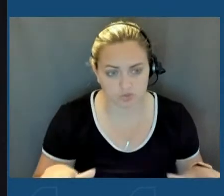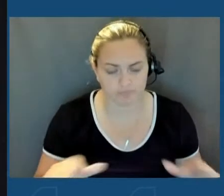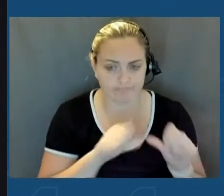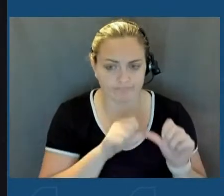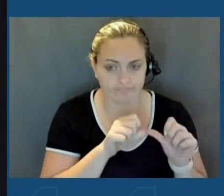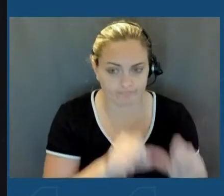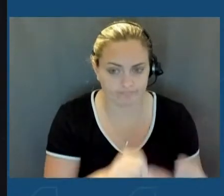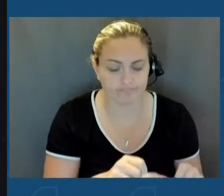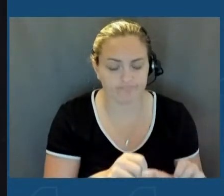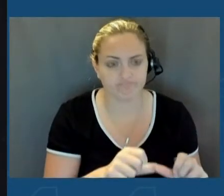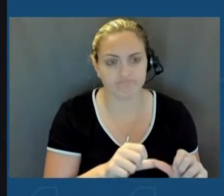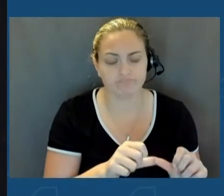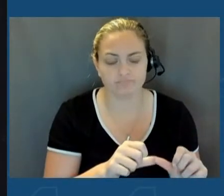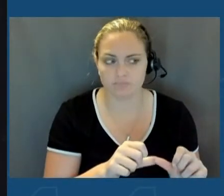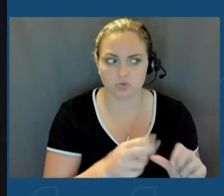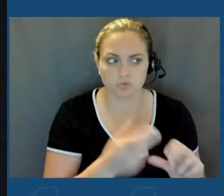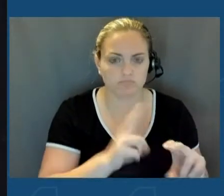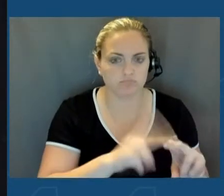to rise.